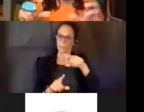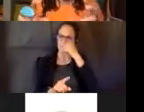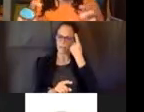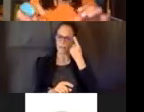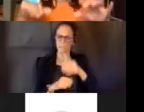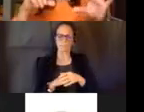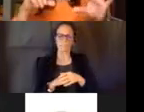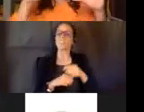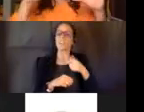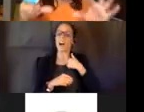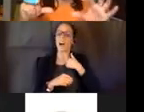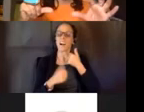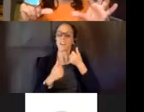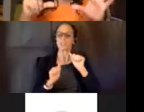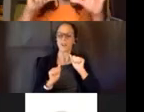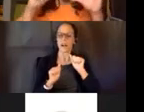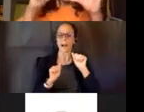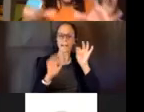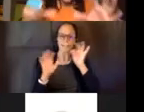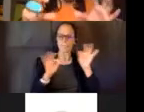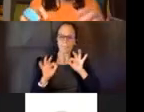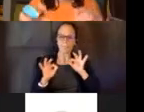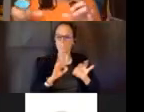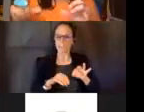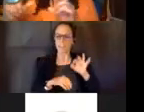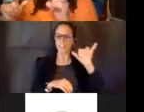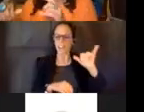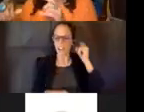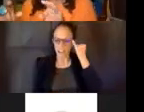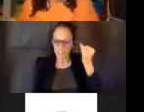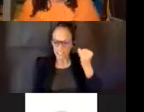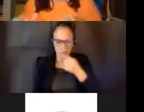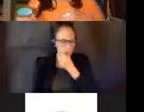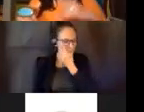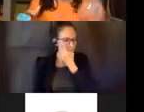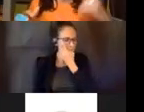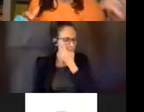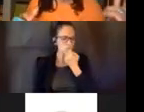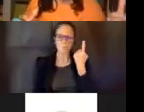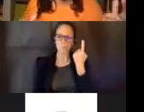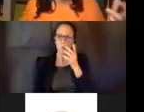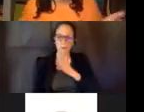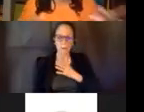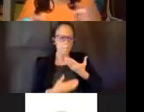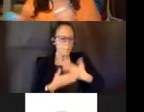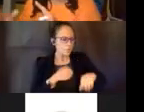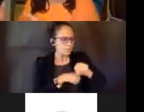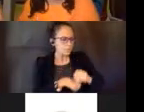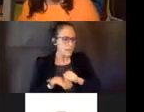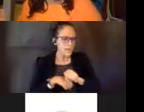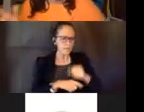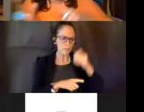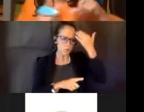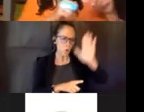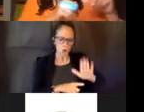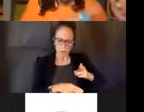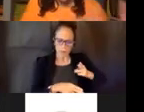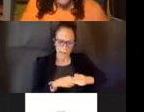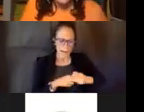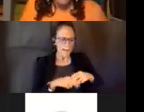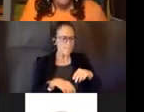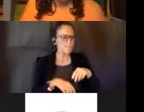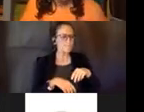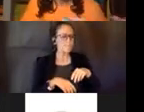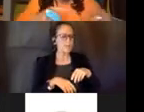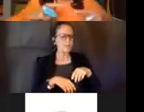quotes about how she, when she was born into slavery and didn't know her name, how in order to get north, she was too dark to pass. So she had to